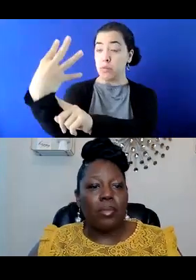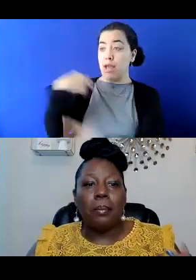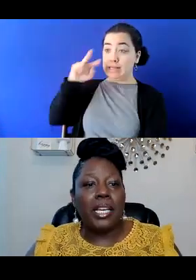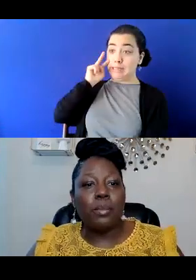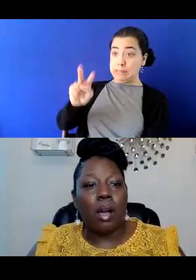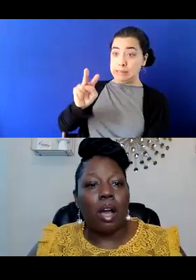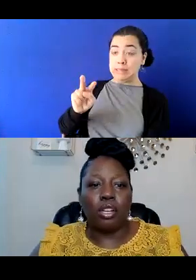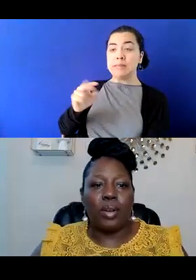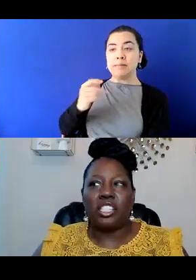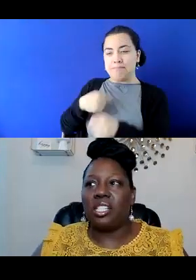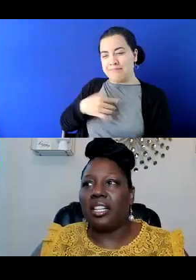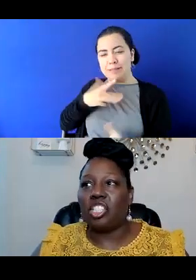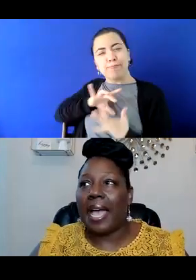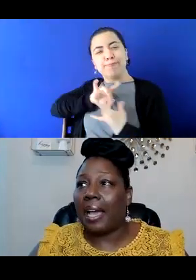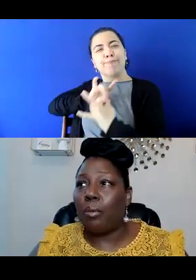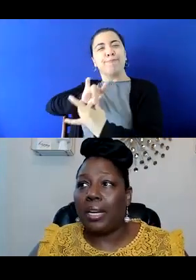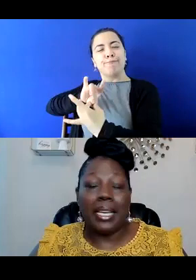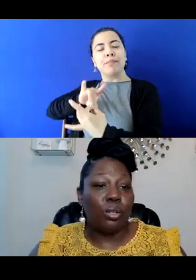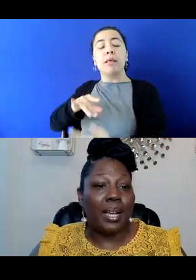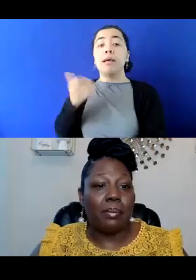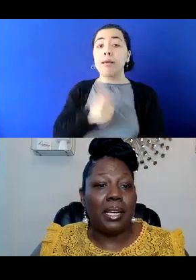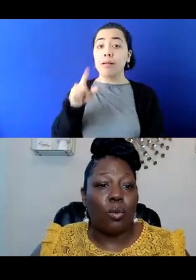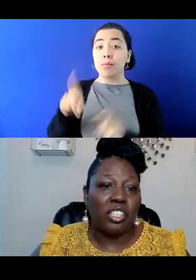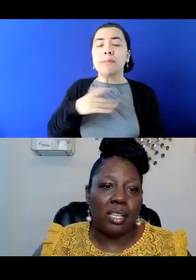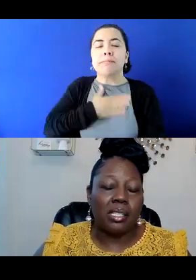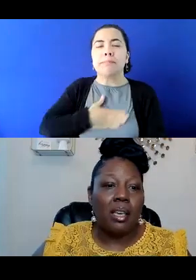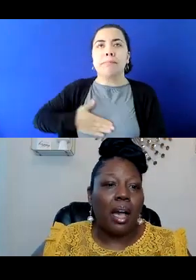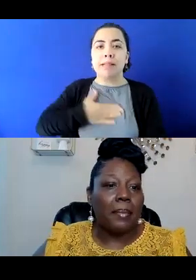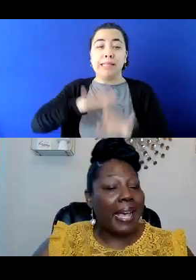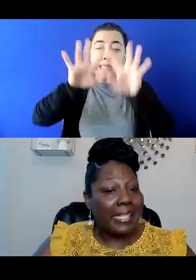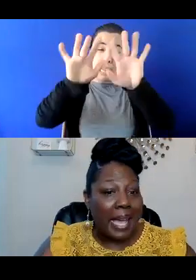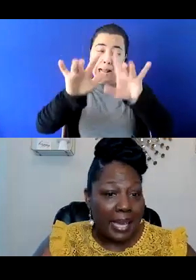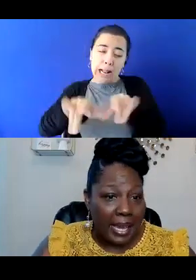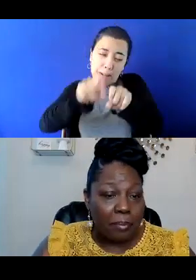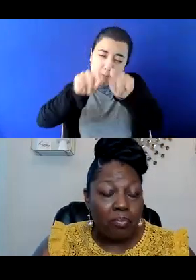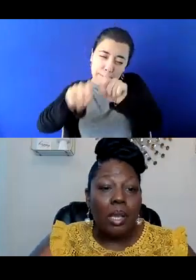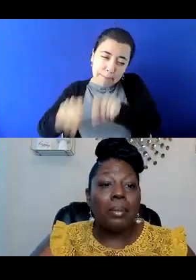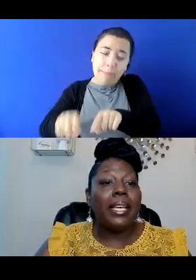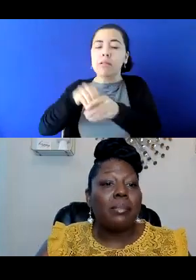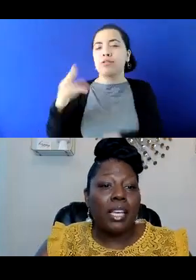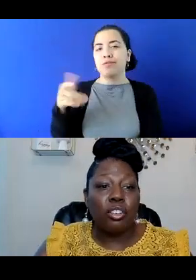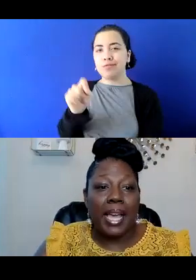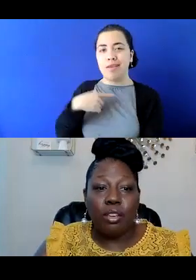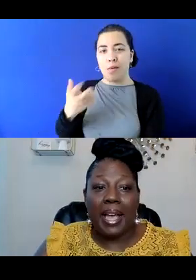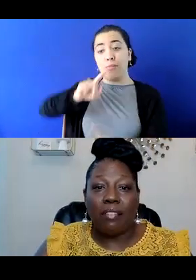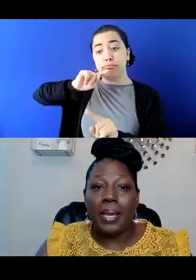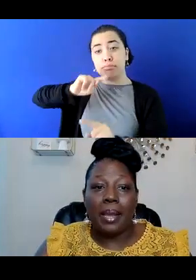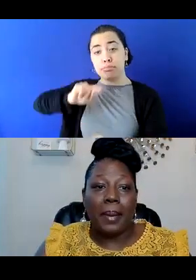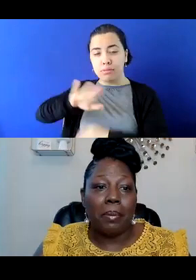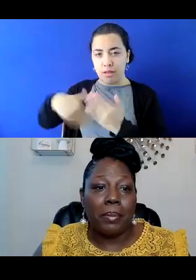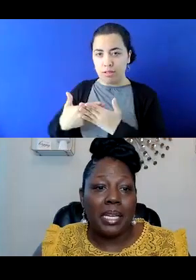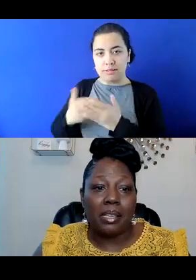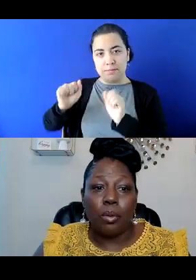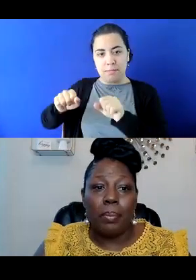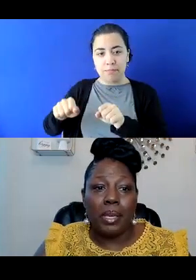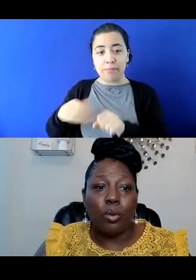that. Please put all your questions in the chat. I want to get to as many questions as I can. Please make sure that you have pen and